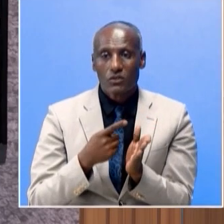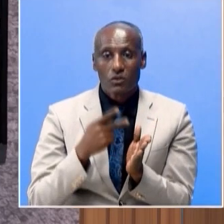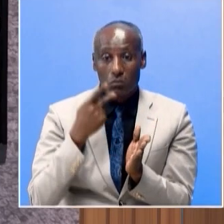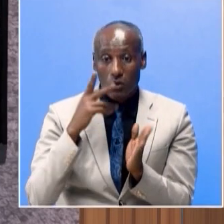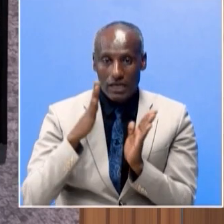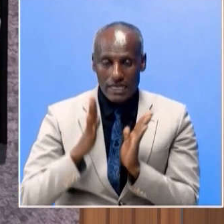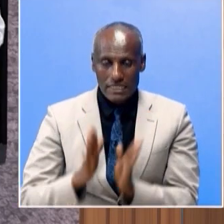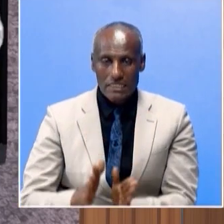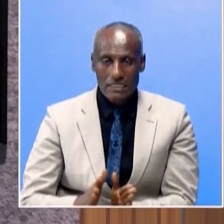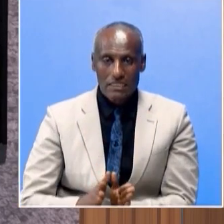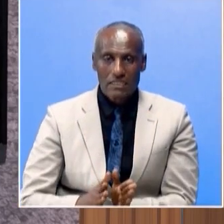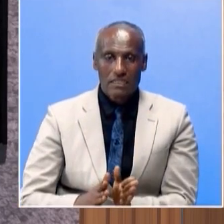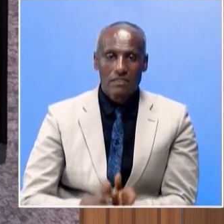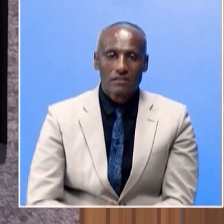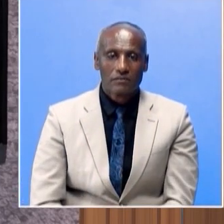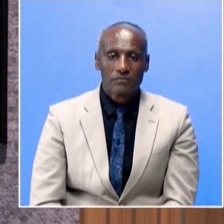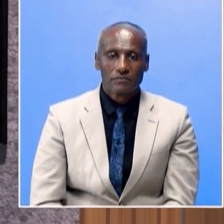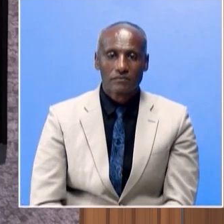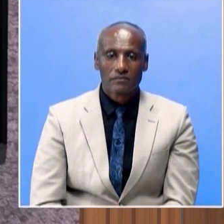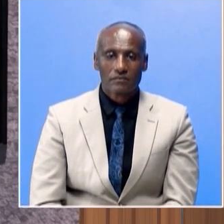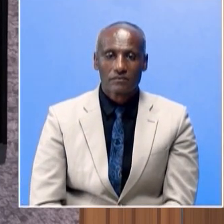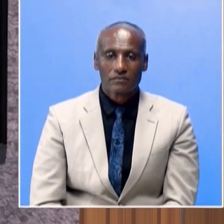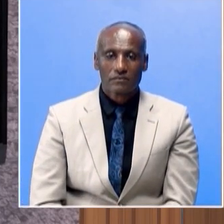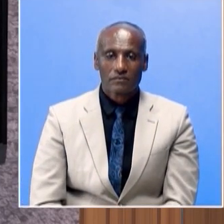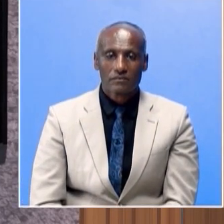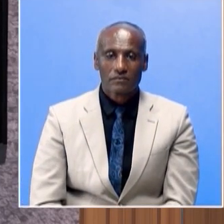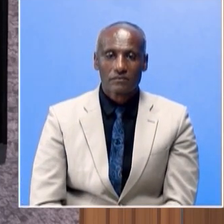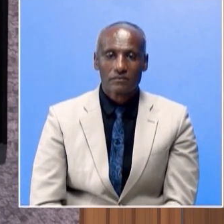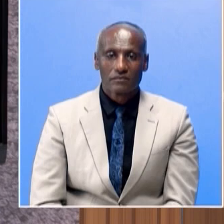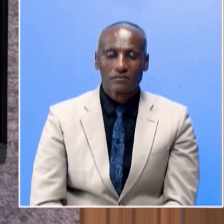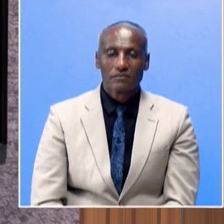clear? Nice. Okay, let's go to the next point here about